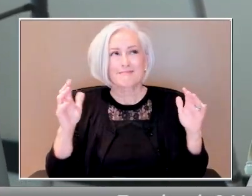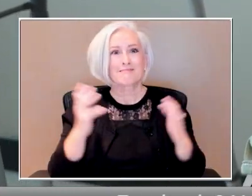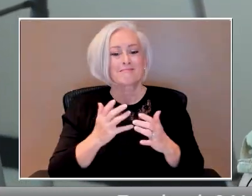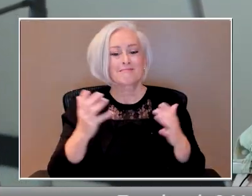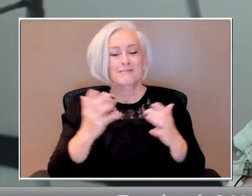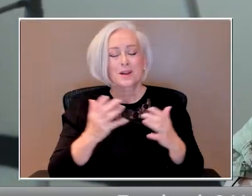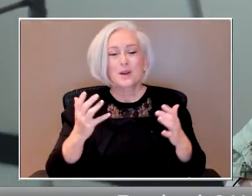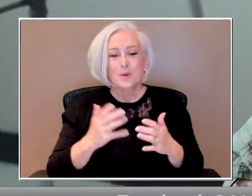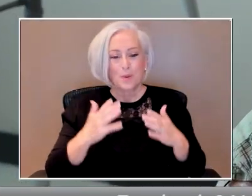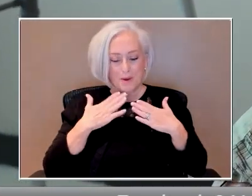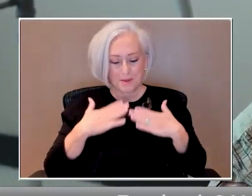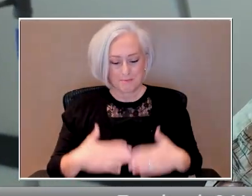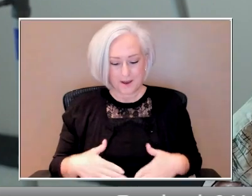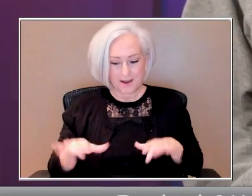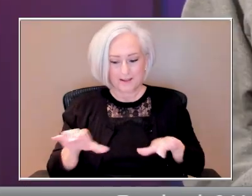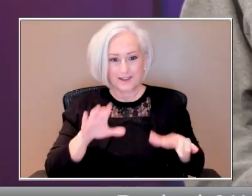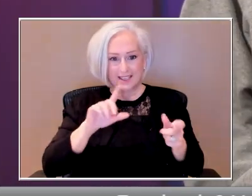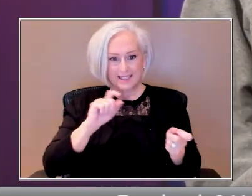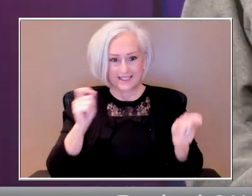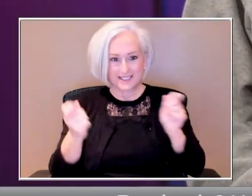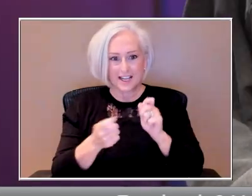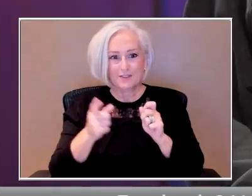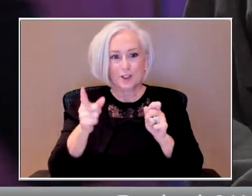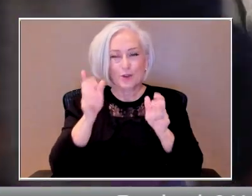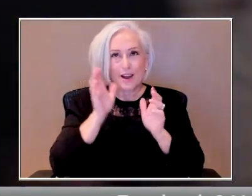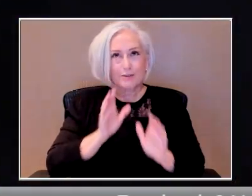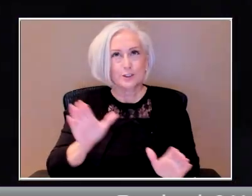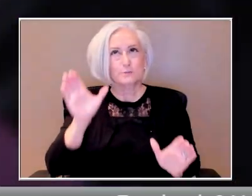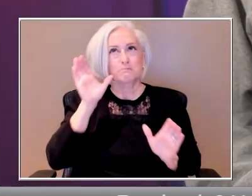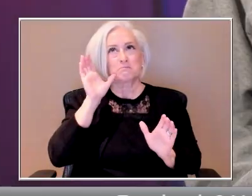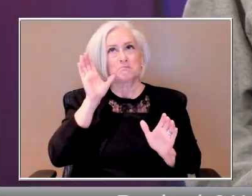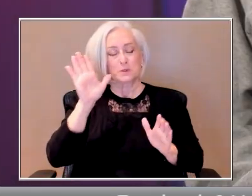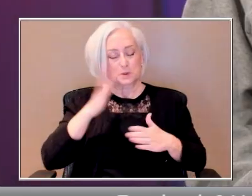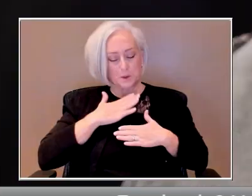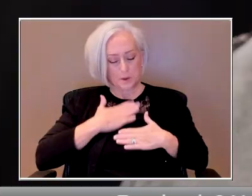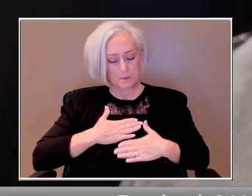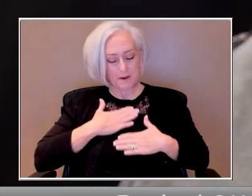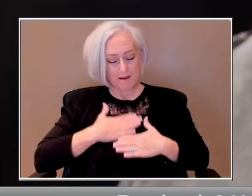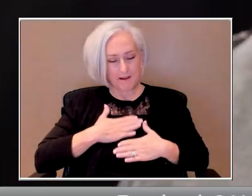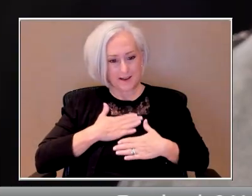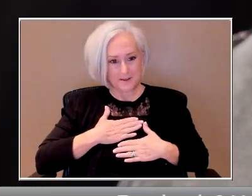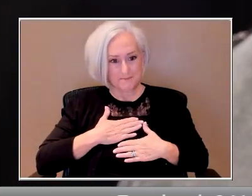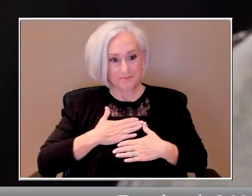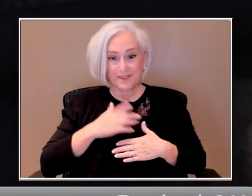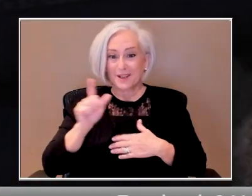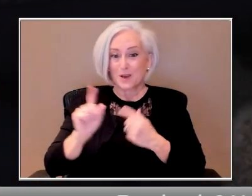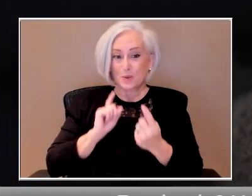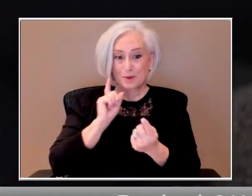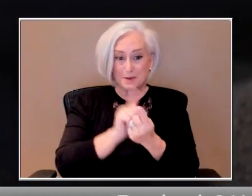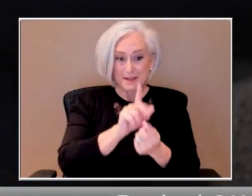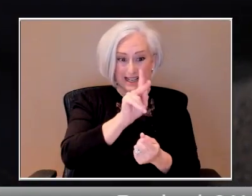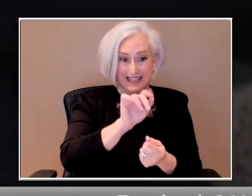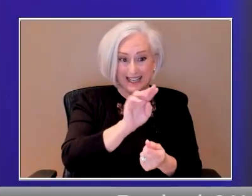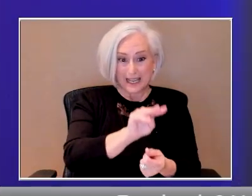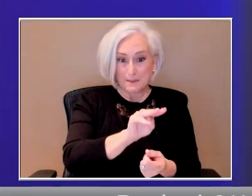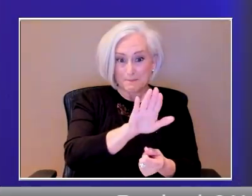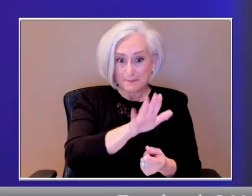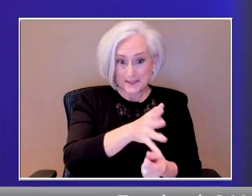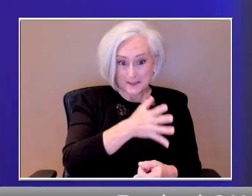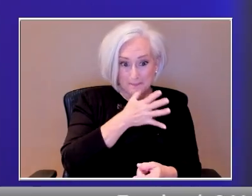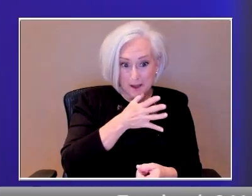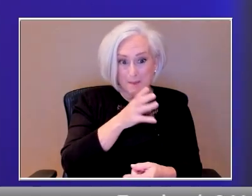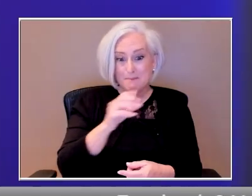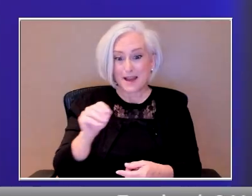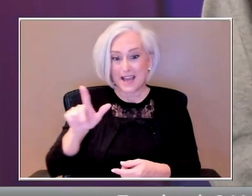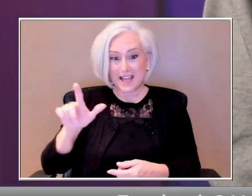you just have to deeply listen to it. But when we first meet Luke and his mom, Kim, it's just a few days before this, and the stakes are